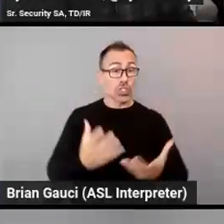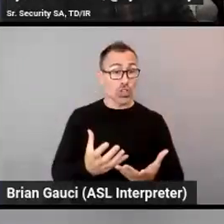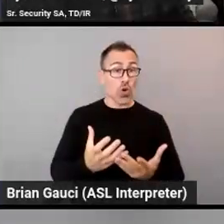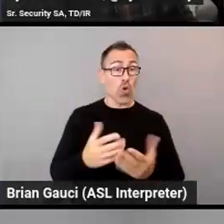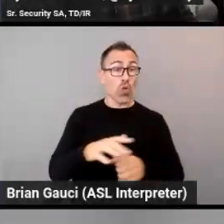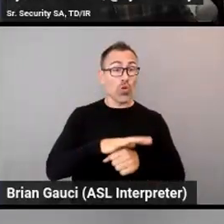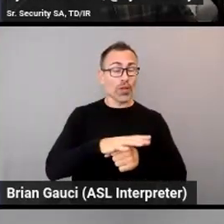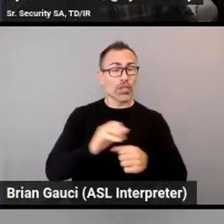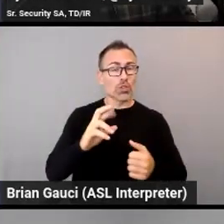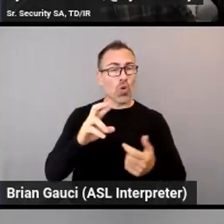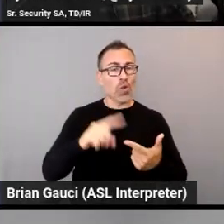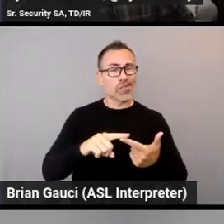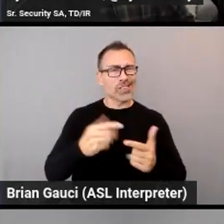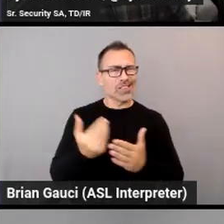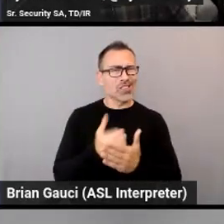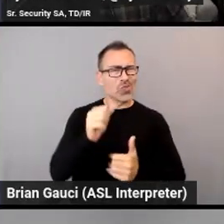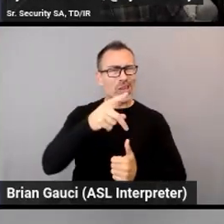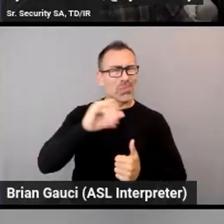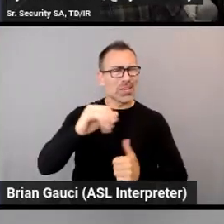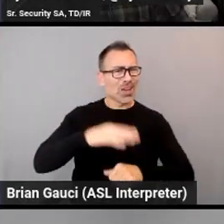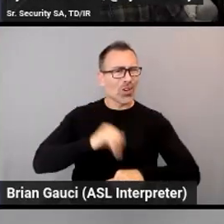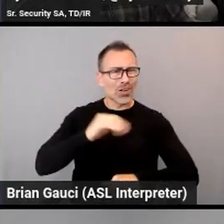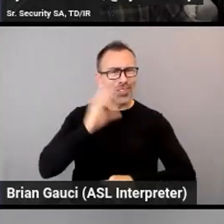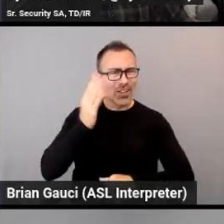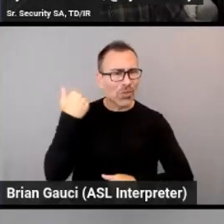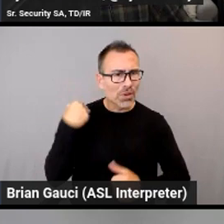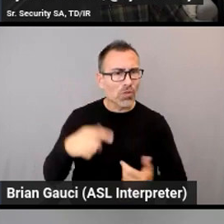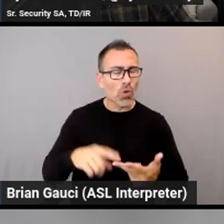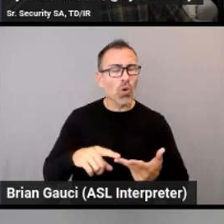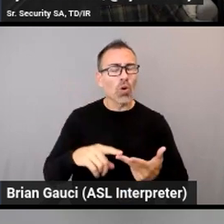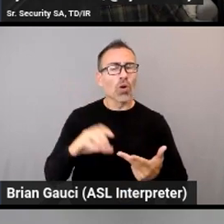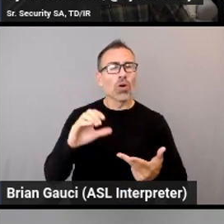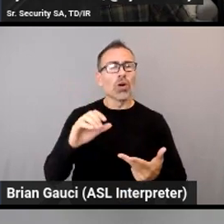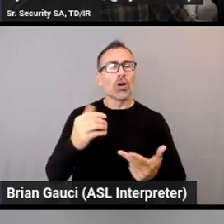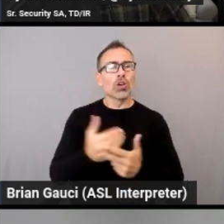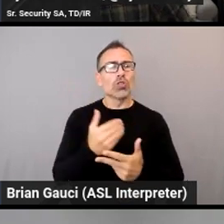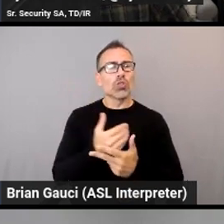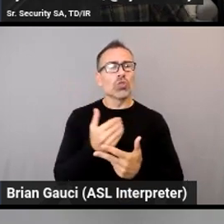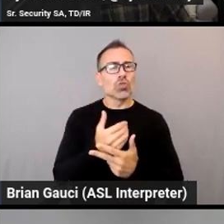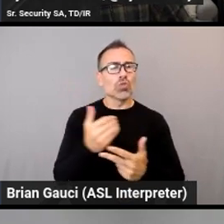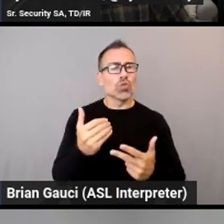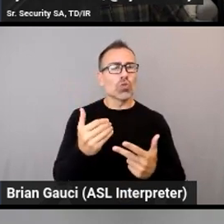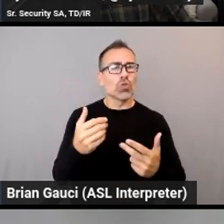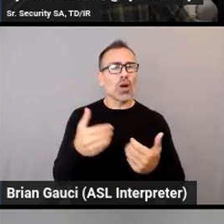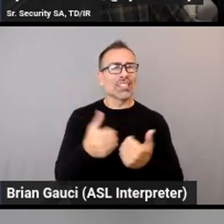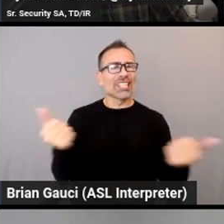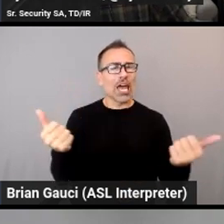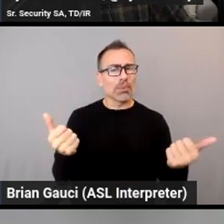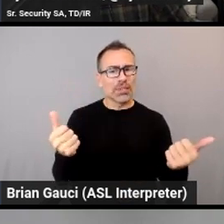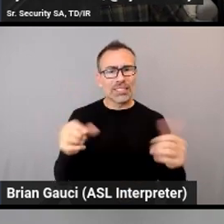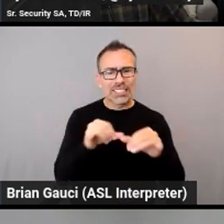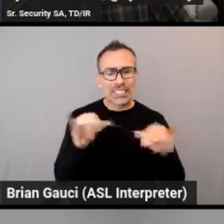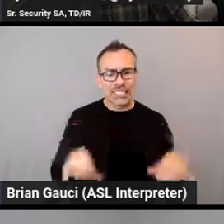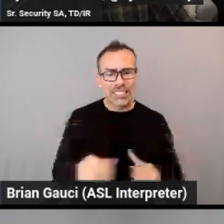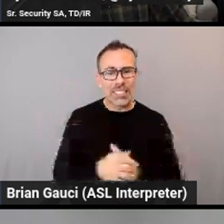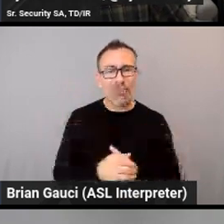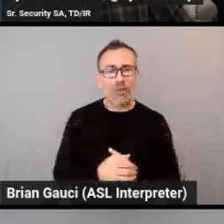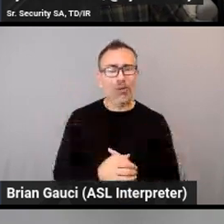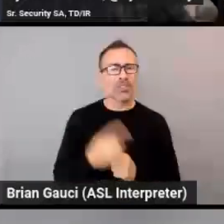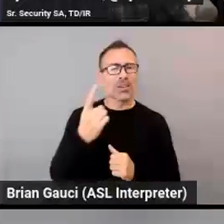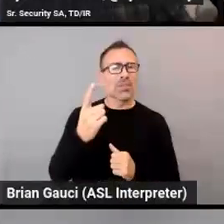call that's never been issued, a new autonomous system number, anything that's kind of like, one of these things is not like the